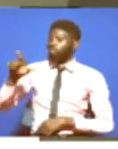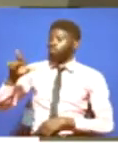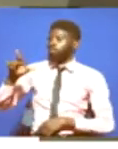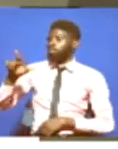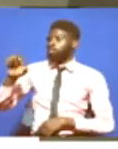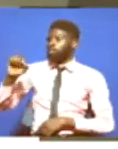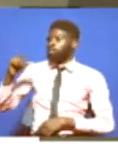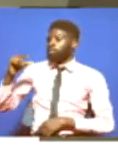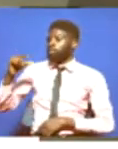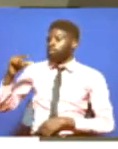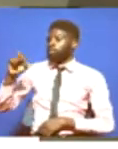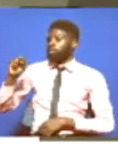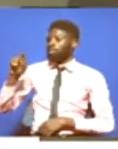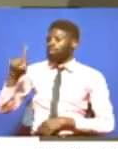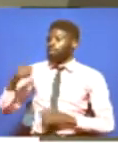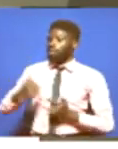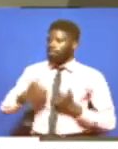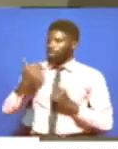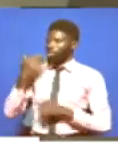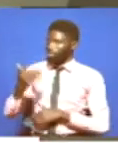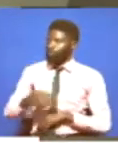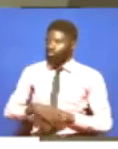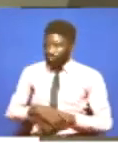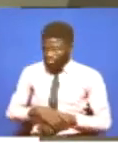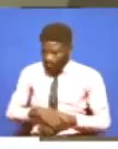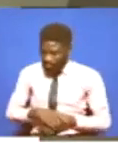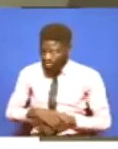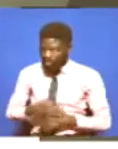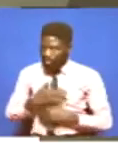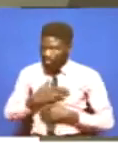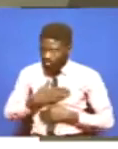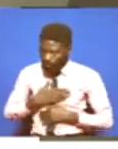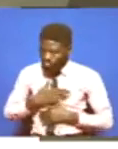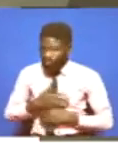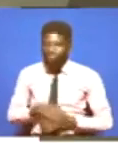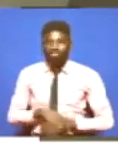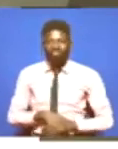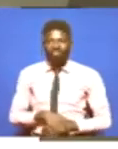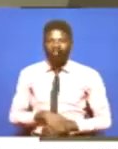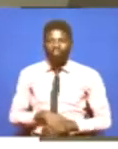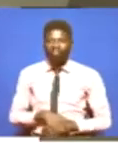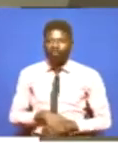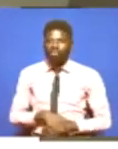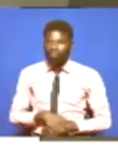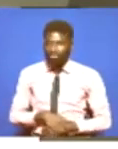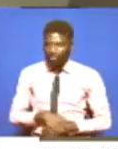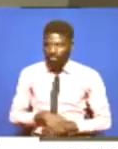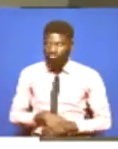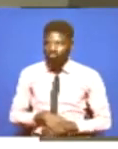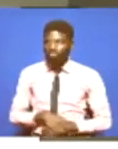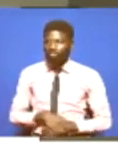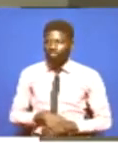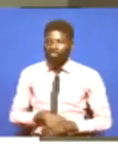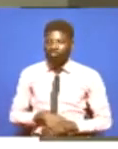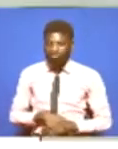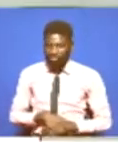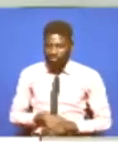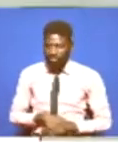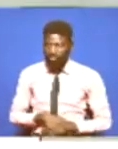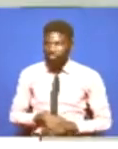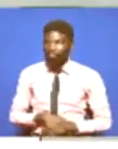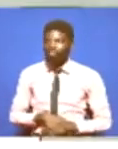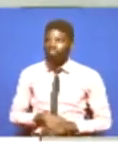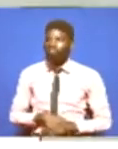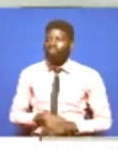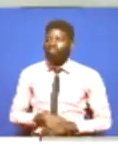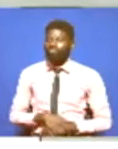Asante sana. Meshukuru sana. Thank you very much. Thank you, sir. Asante sana. Good.